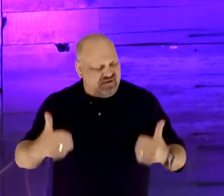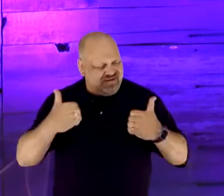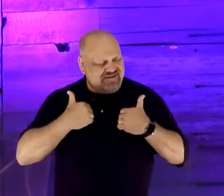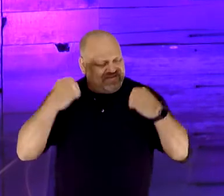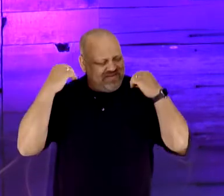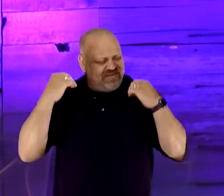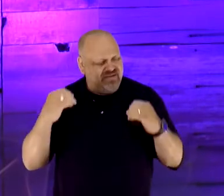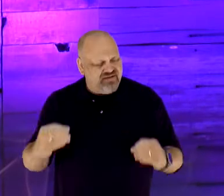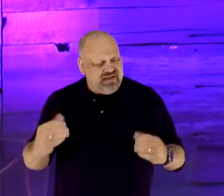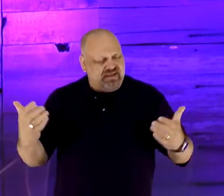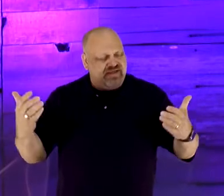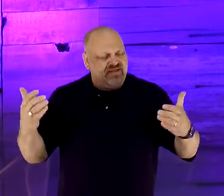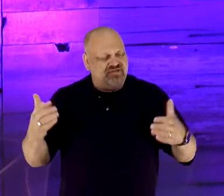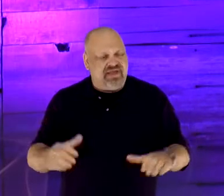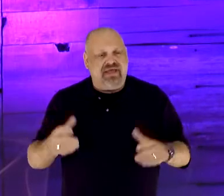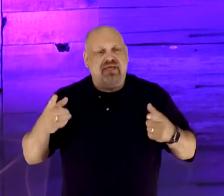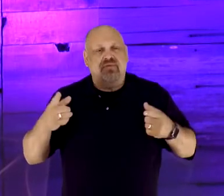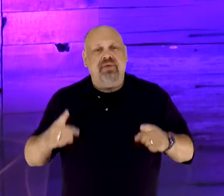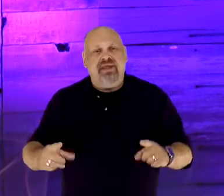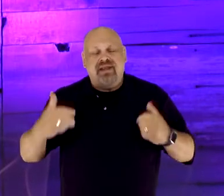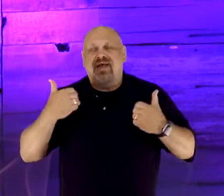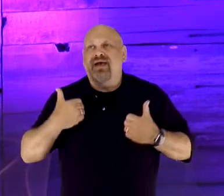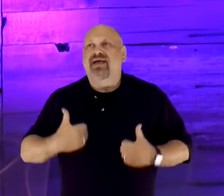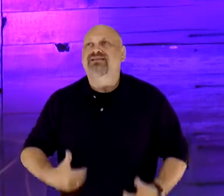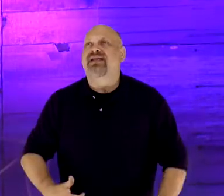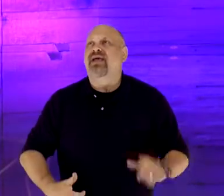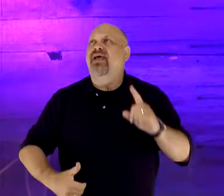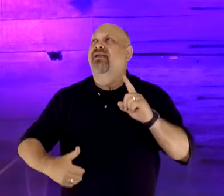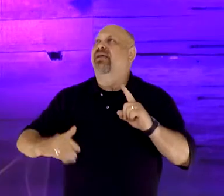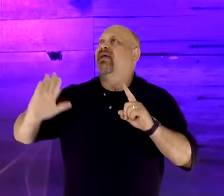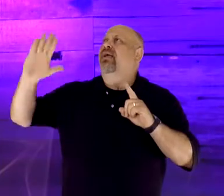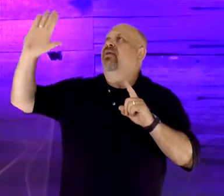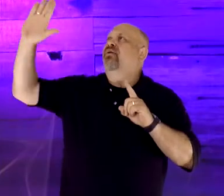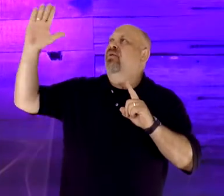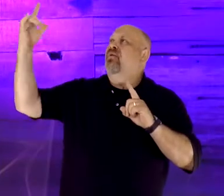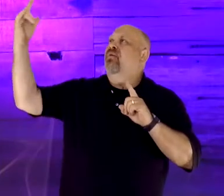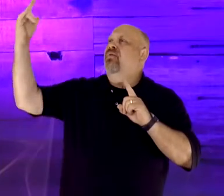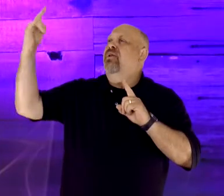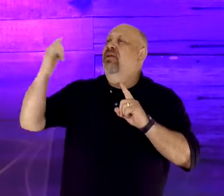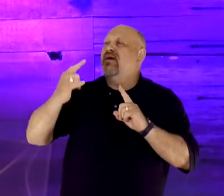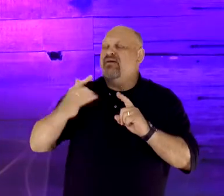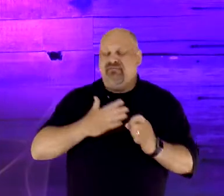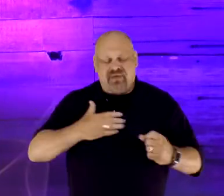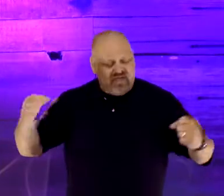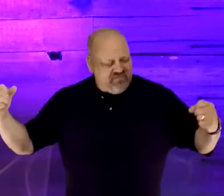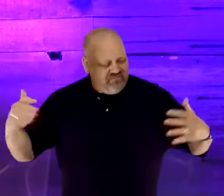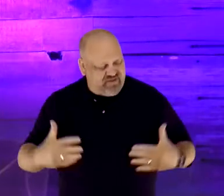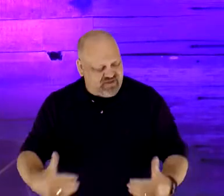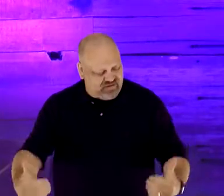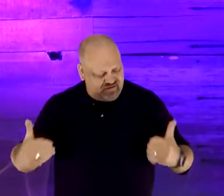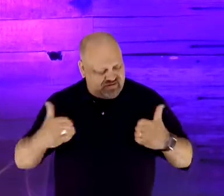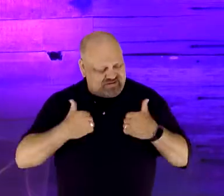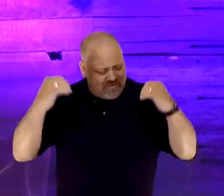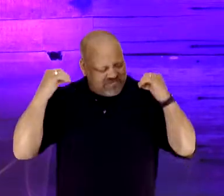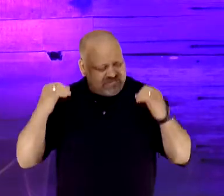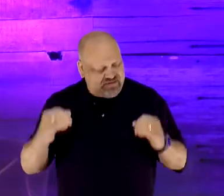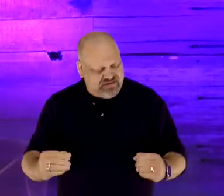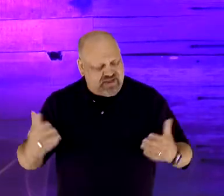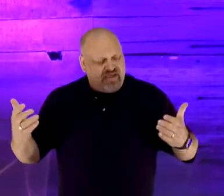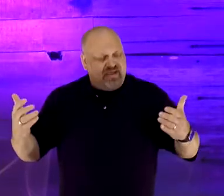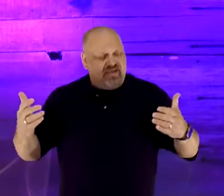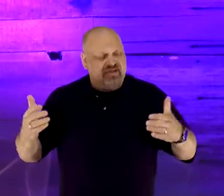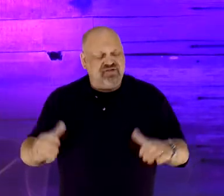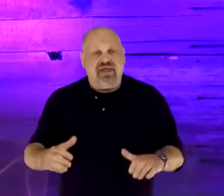fear doesn't stand a chance when I stand in your love. My fear